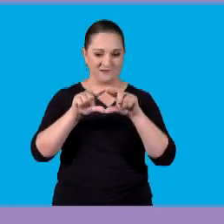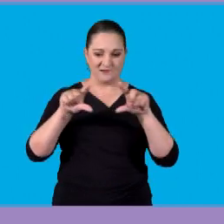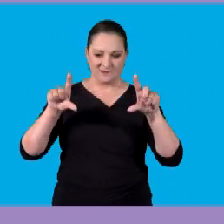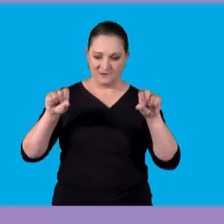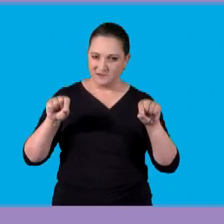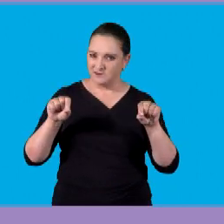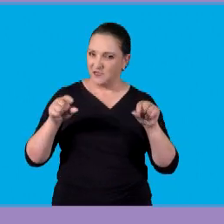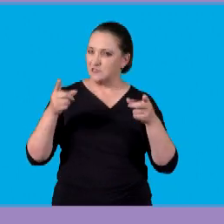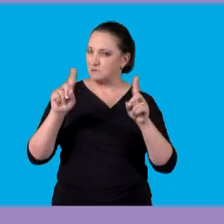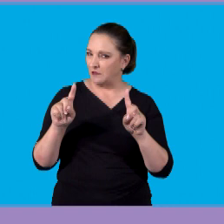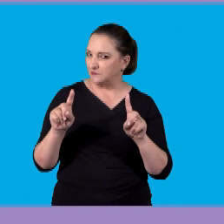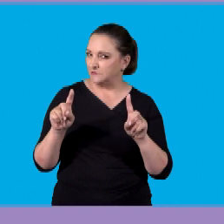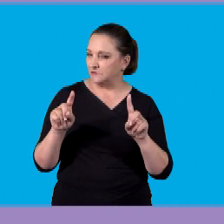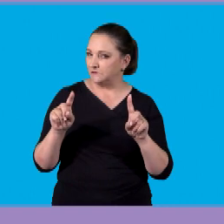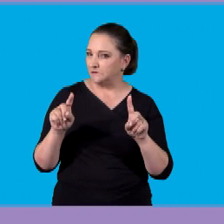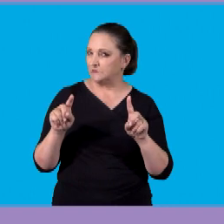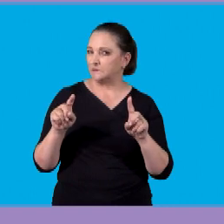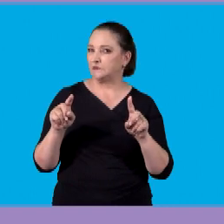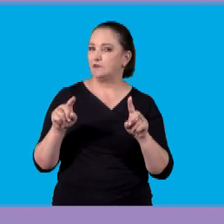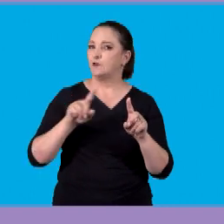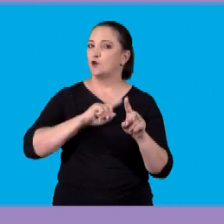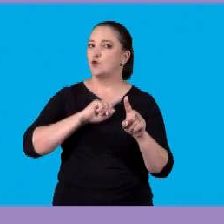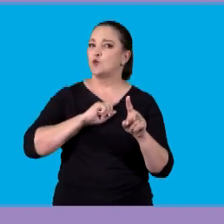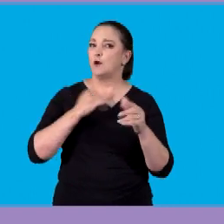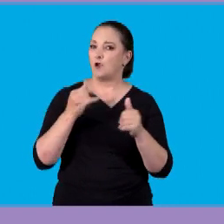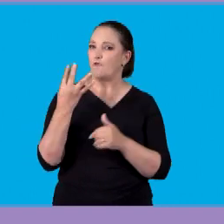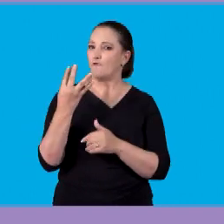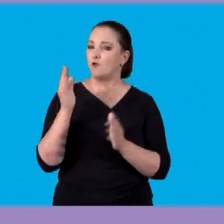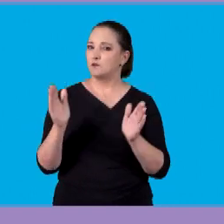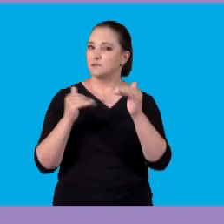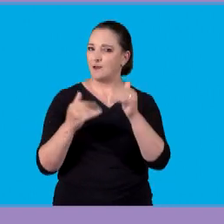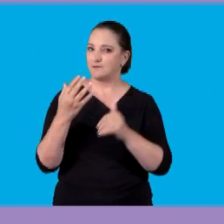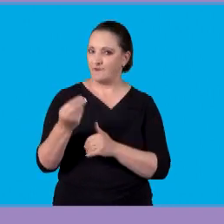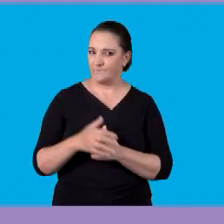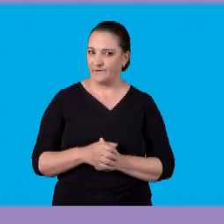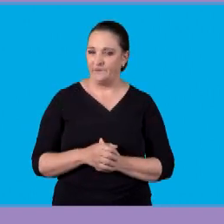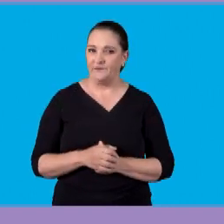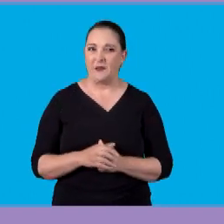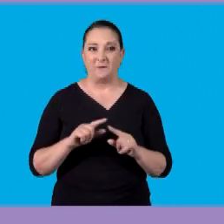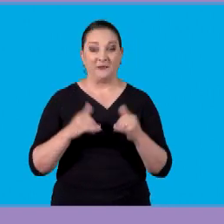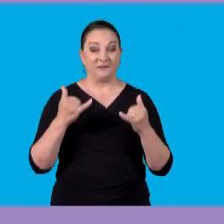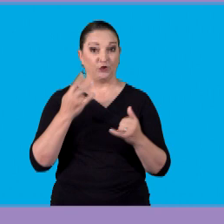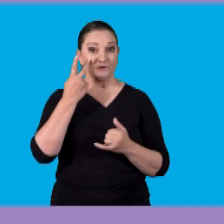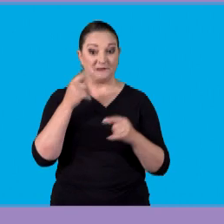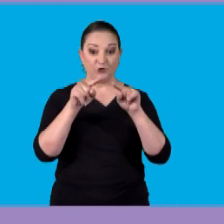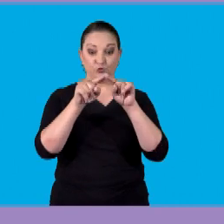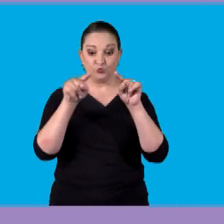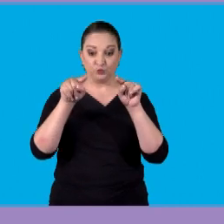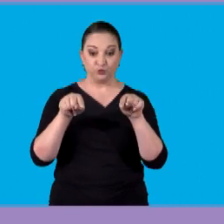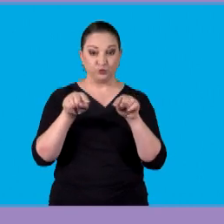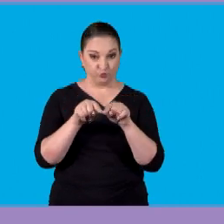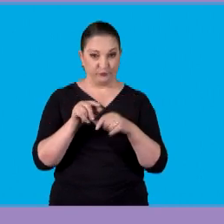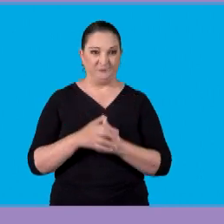parallelogram by comparing the properties of these quadrilaterals. Now, we are going to be looking at a